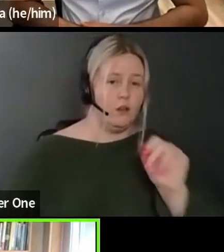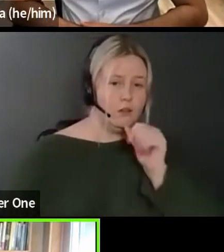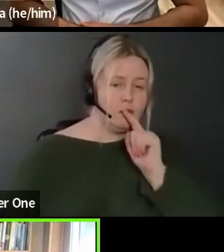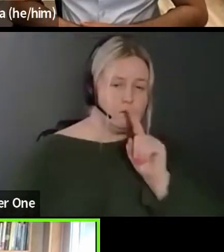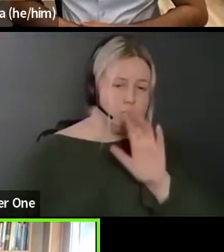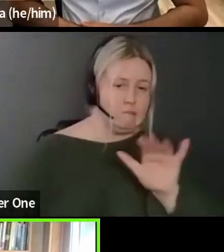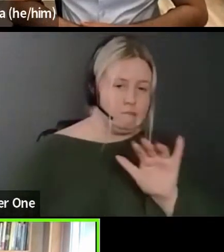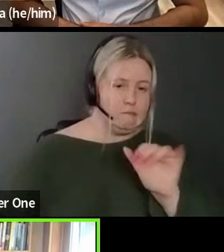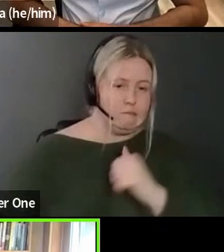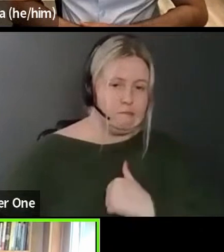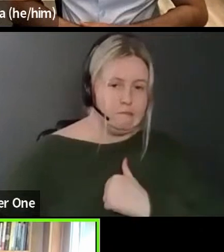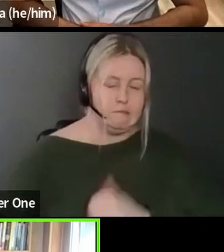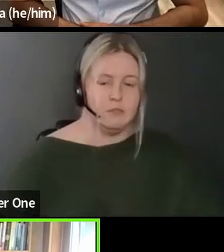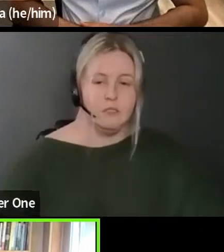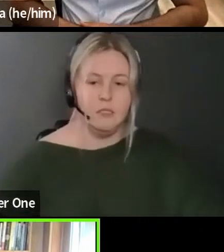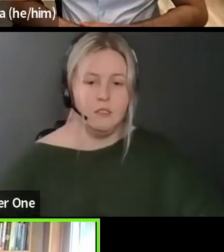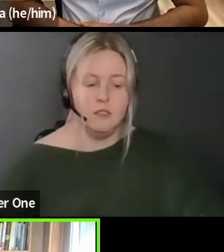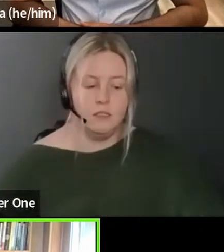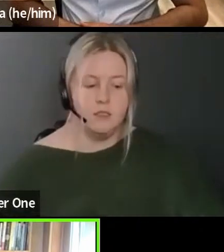My friend Leo.